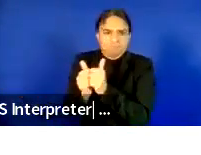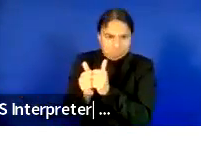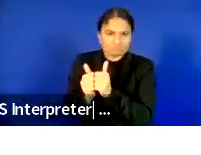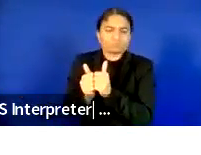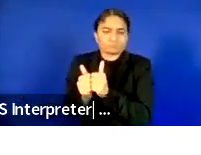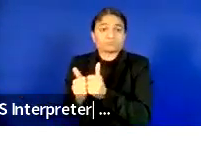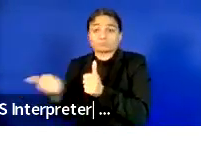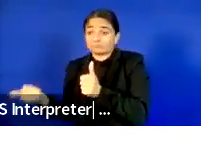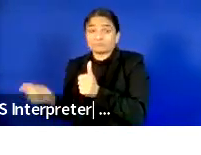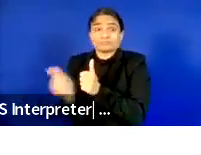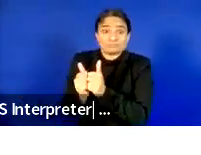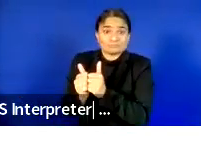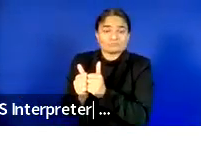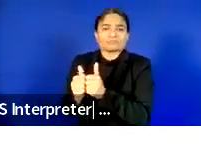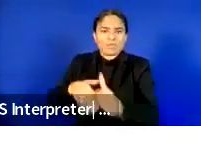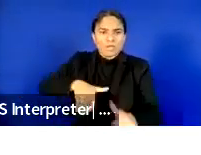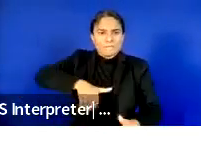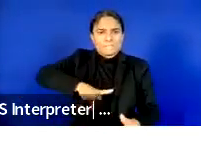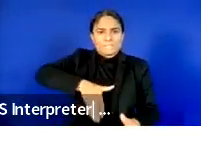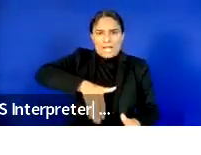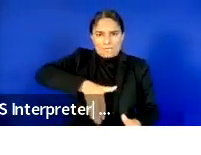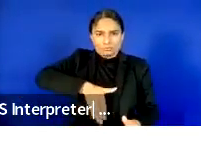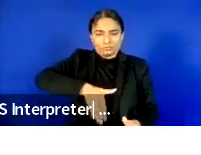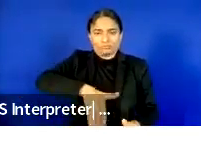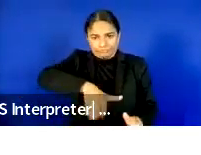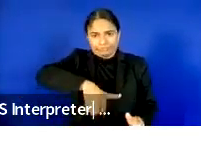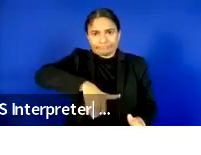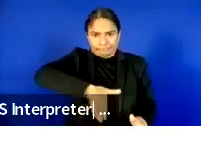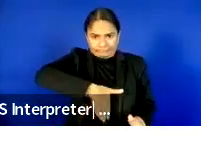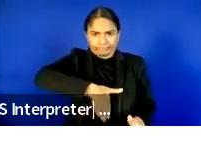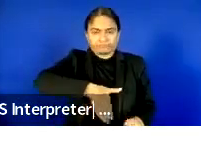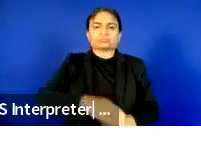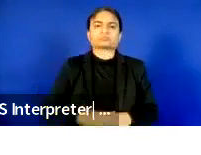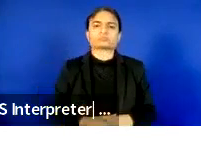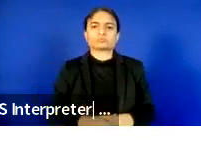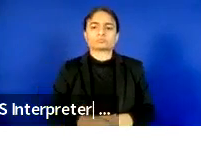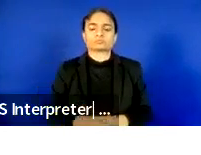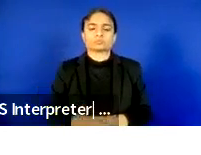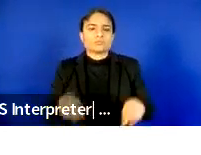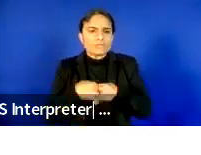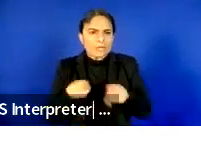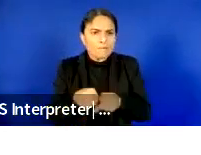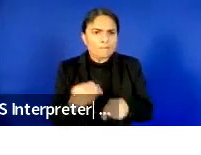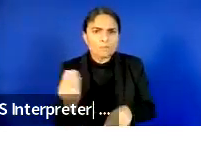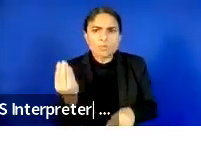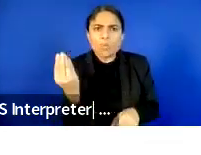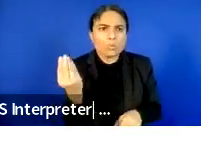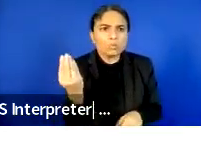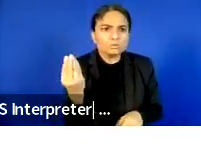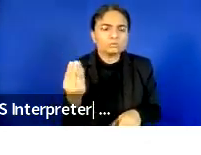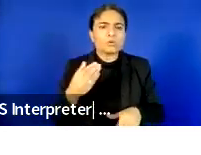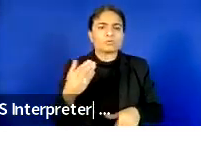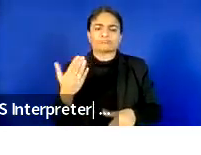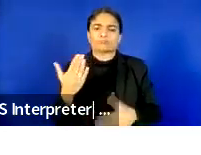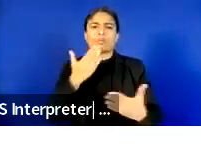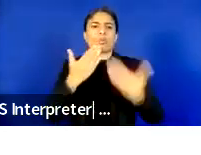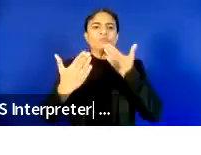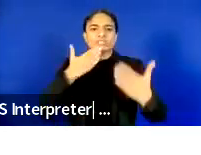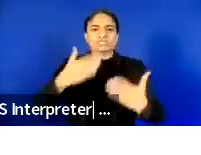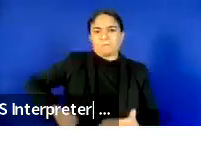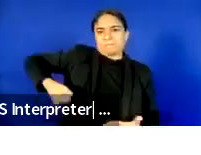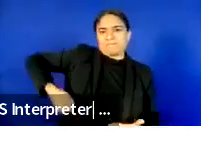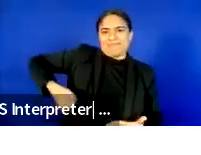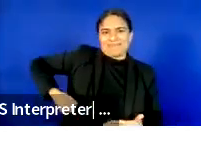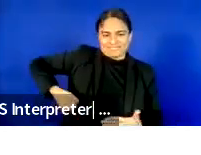badges and also holding our conference bag. So it was a very nice experience. Like when you arrive